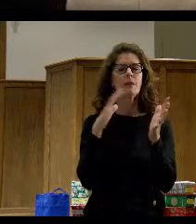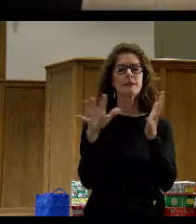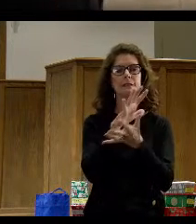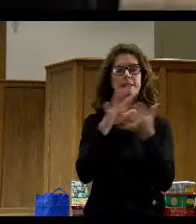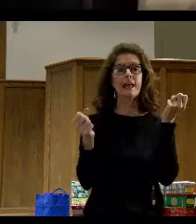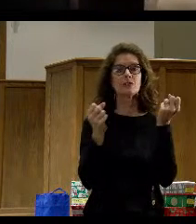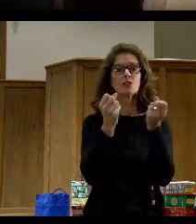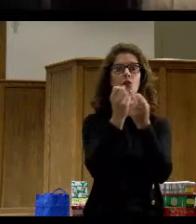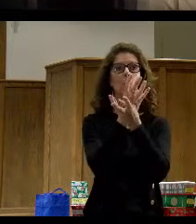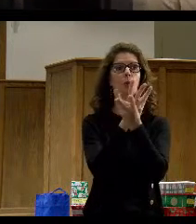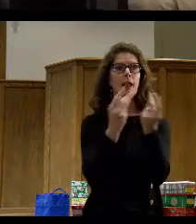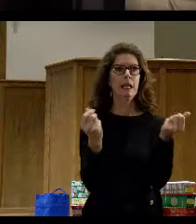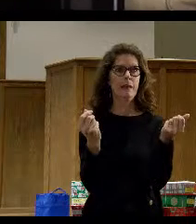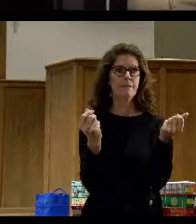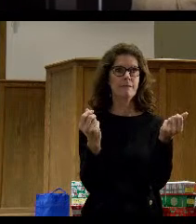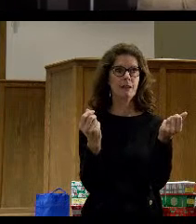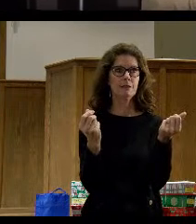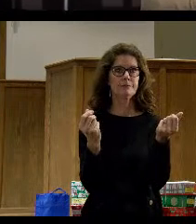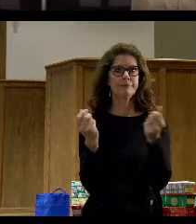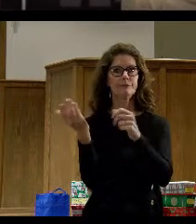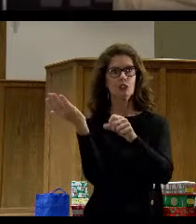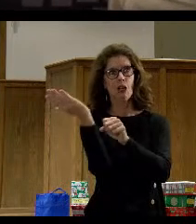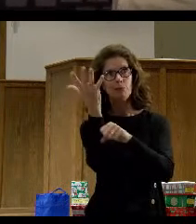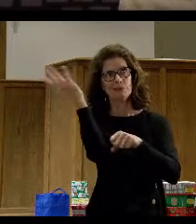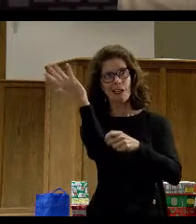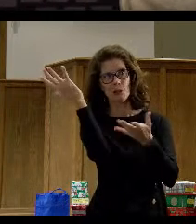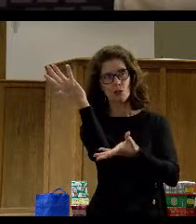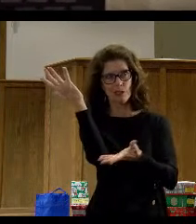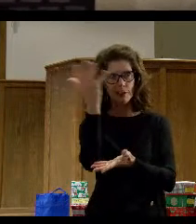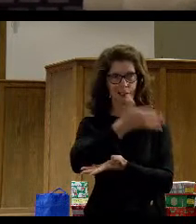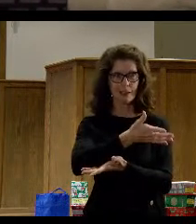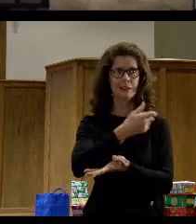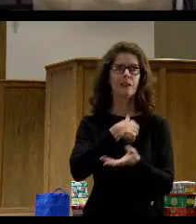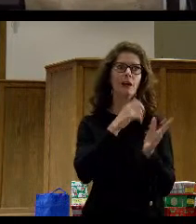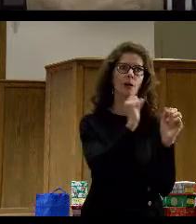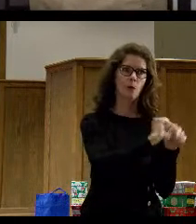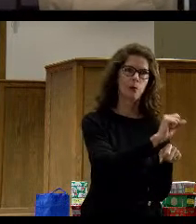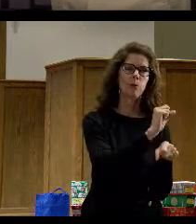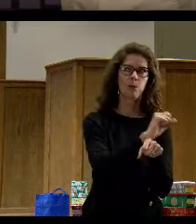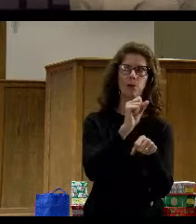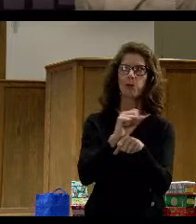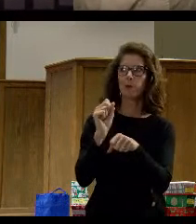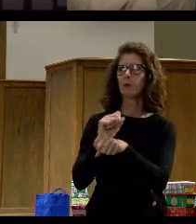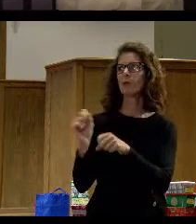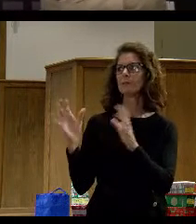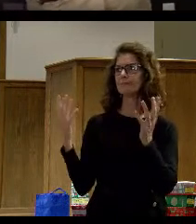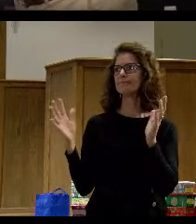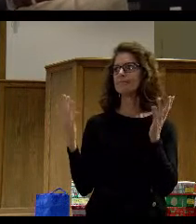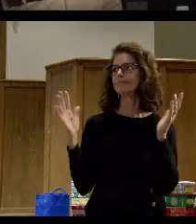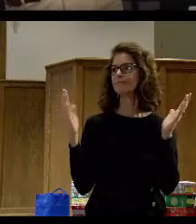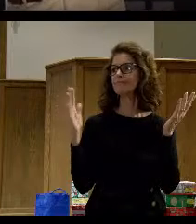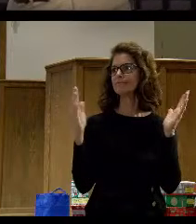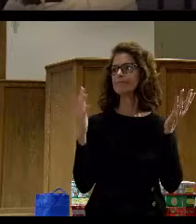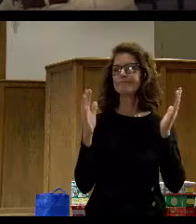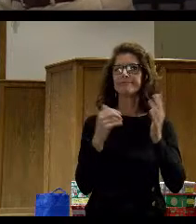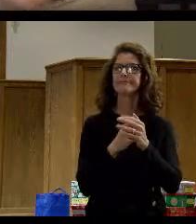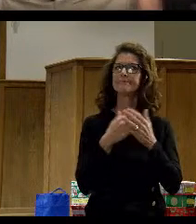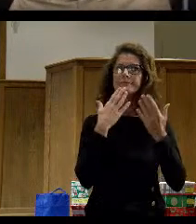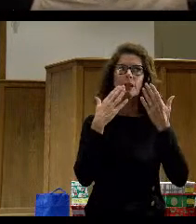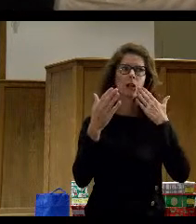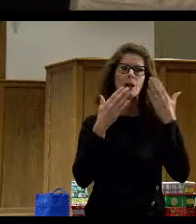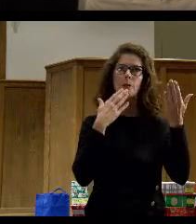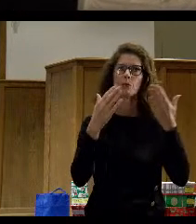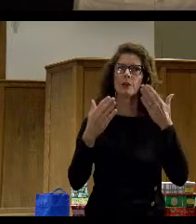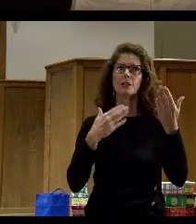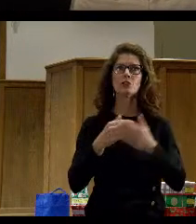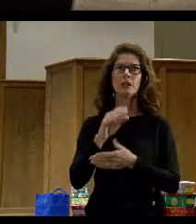couple of weeks. We have had a lot of men and women. Yeah, absolutely. Really appreciate Blair